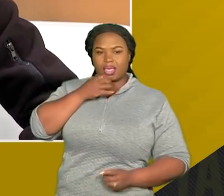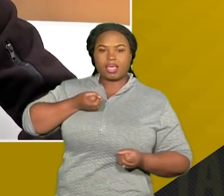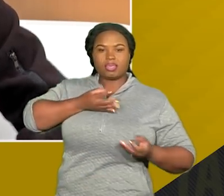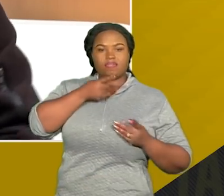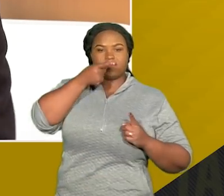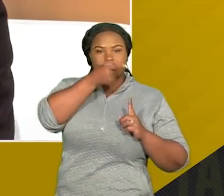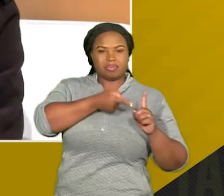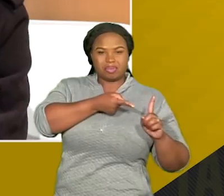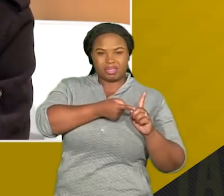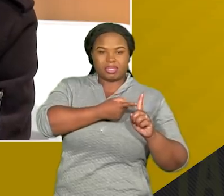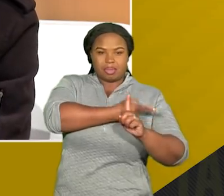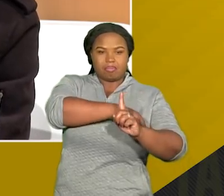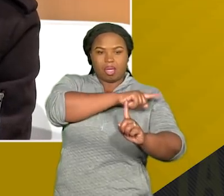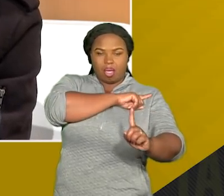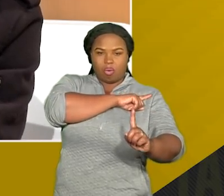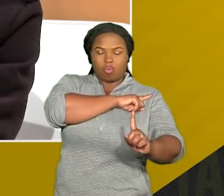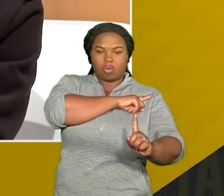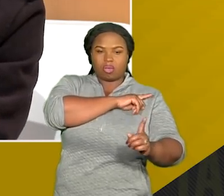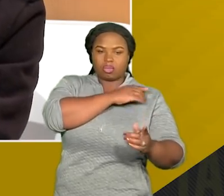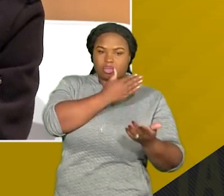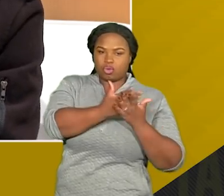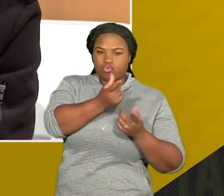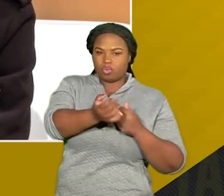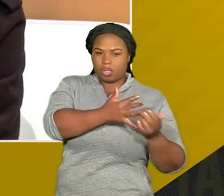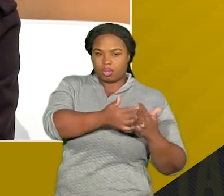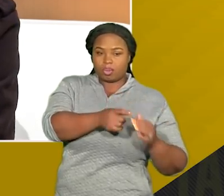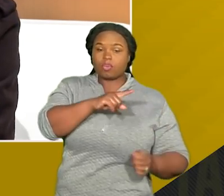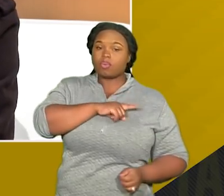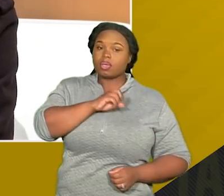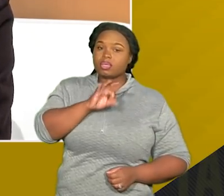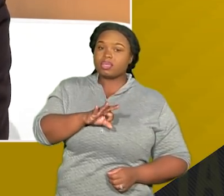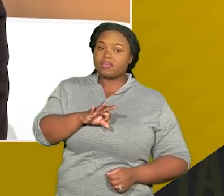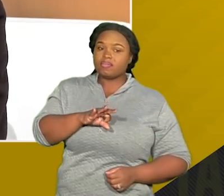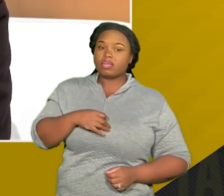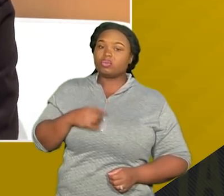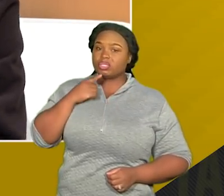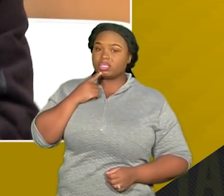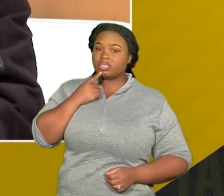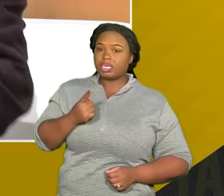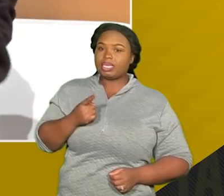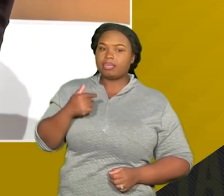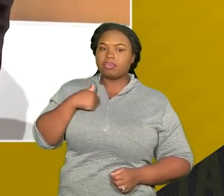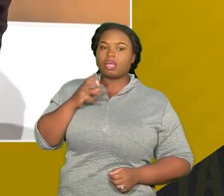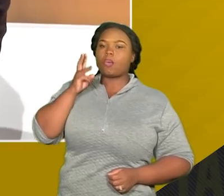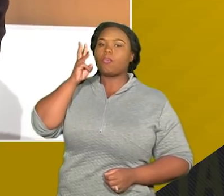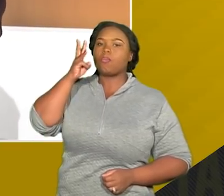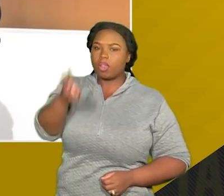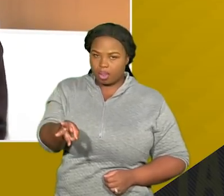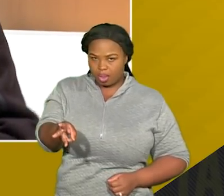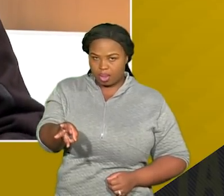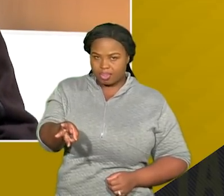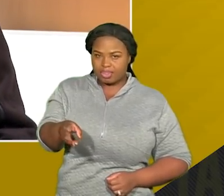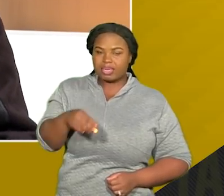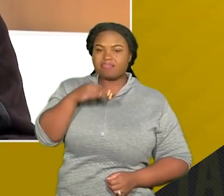Power. You understand? Also, the moment I threaten you, I'm trying to impose a